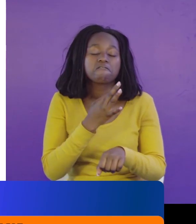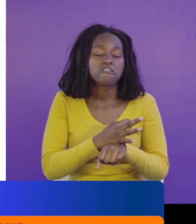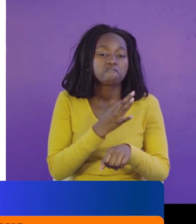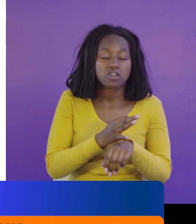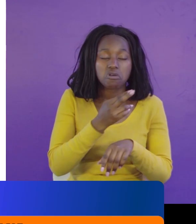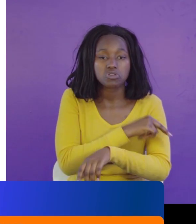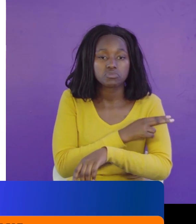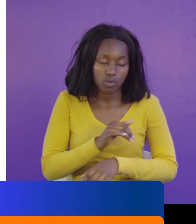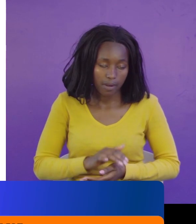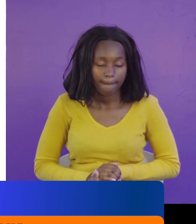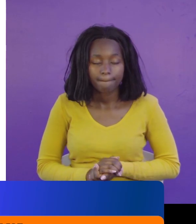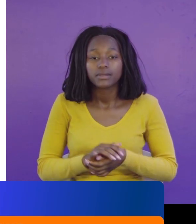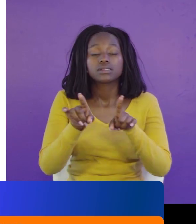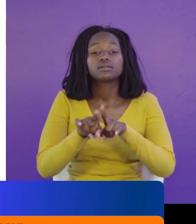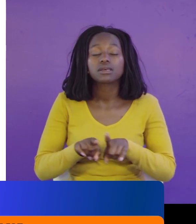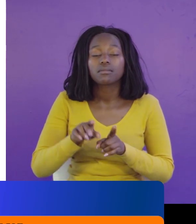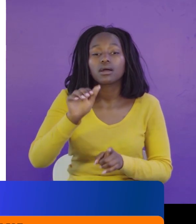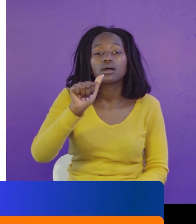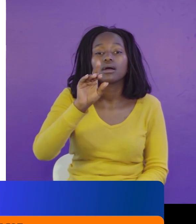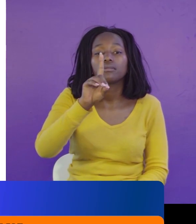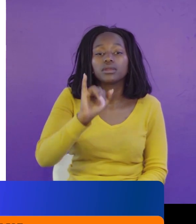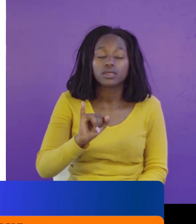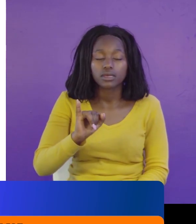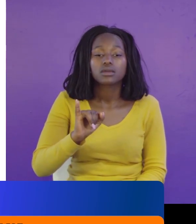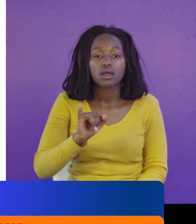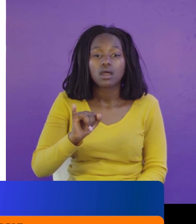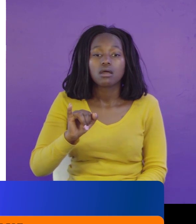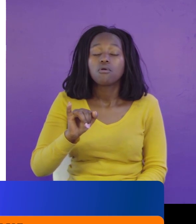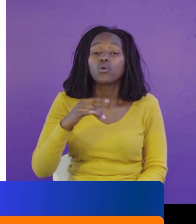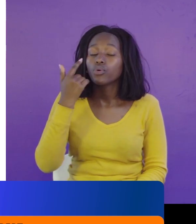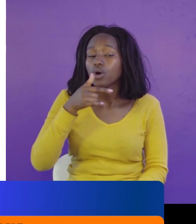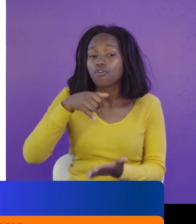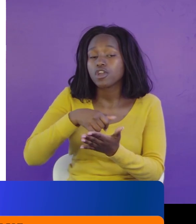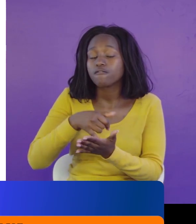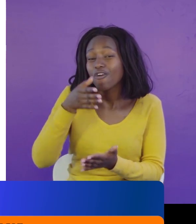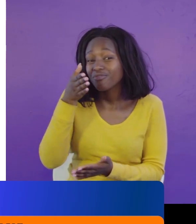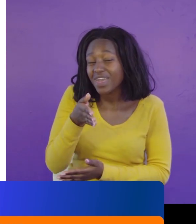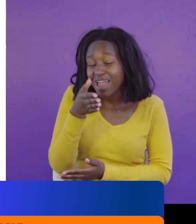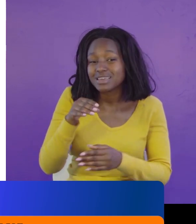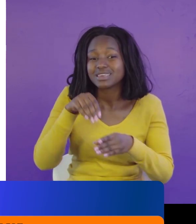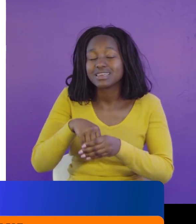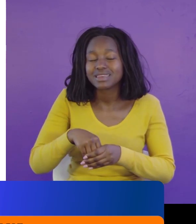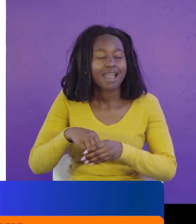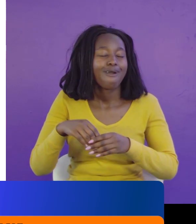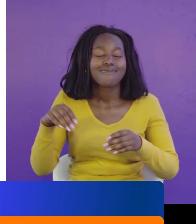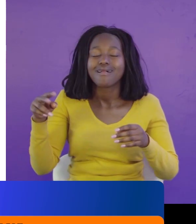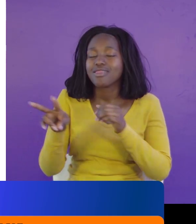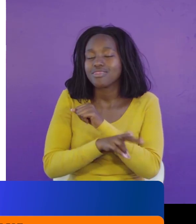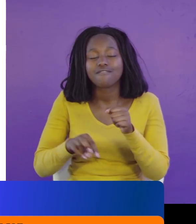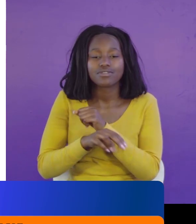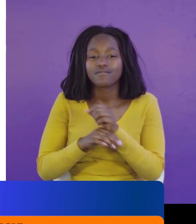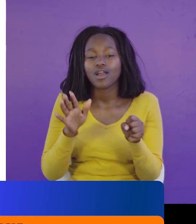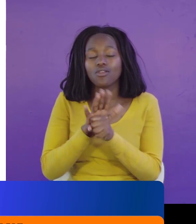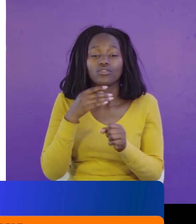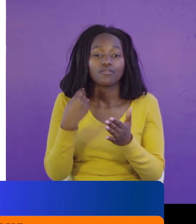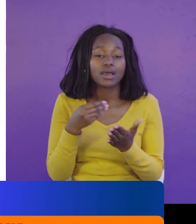Authority chairman, Abdi Mohammed, is equally at the center of a multi-billion shilling scam, with MPs linking him